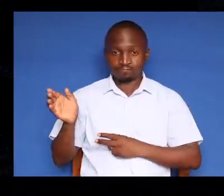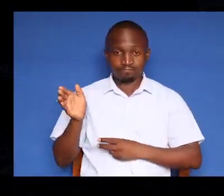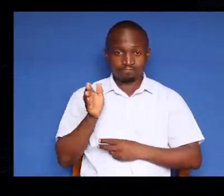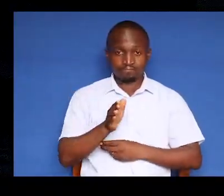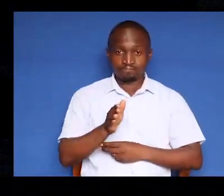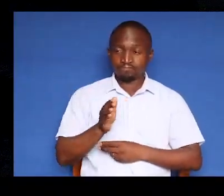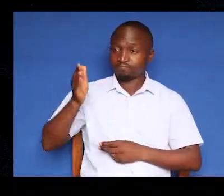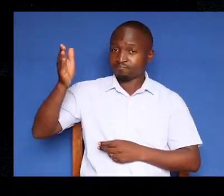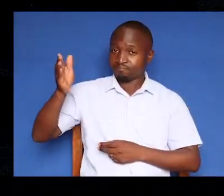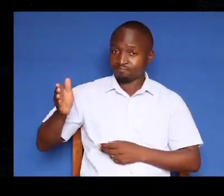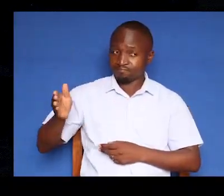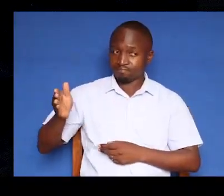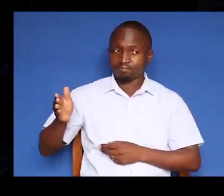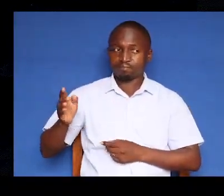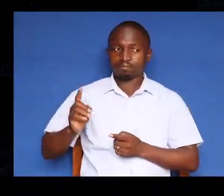and